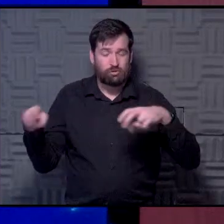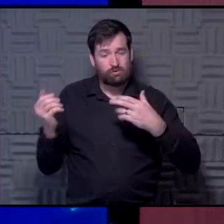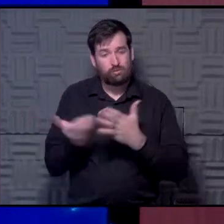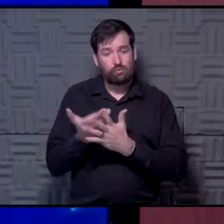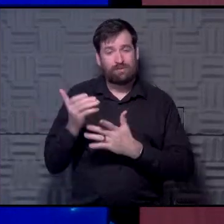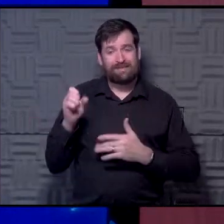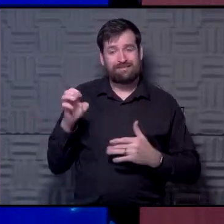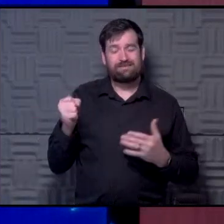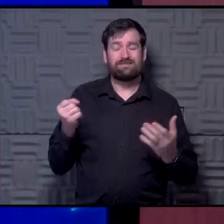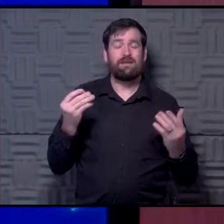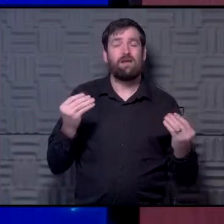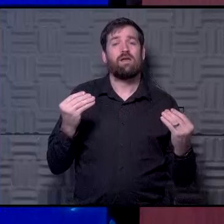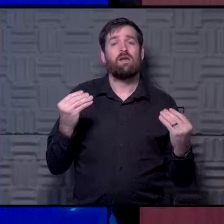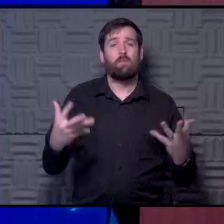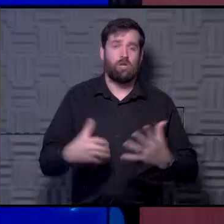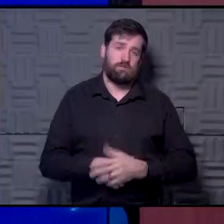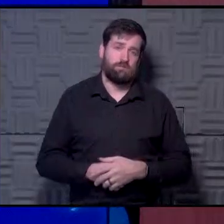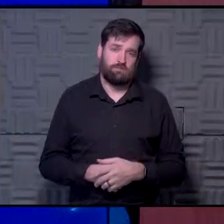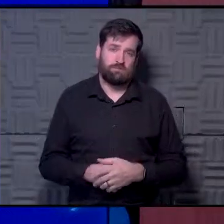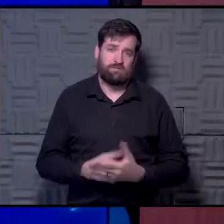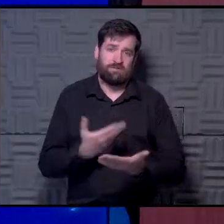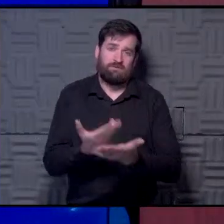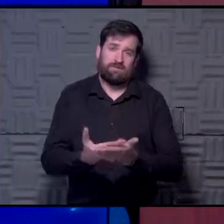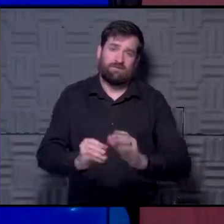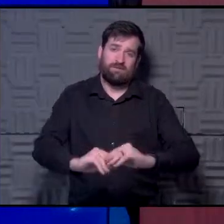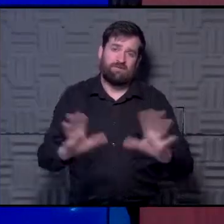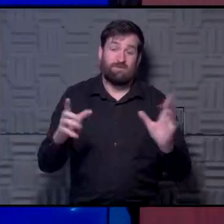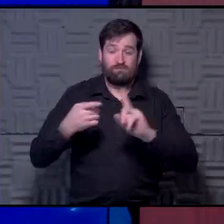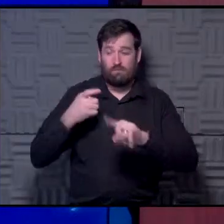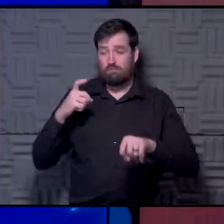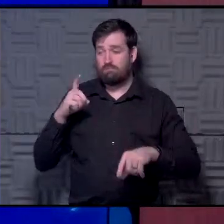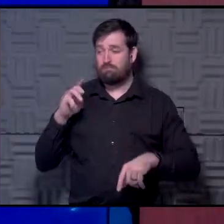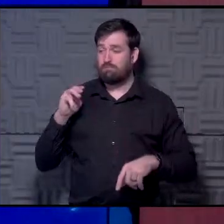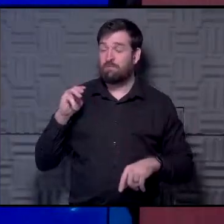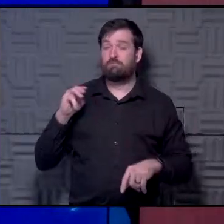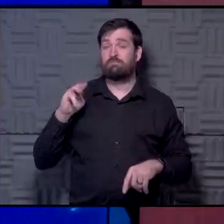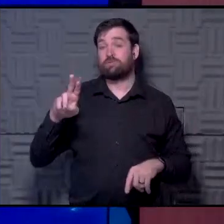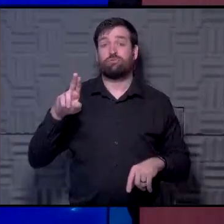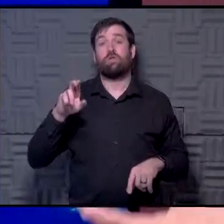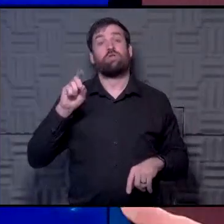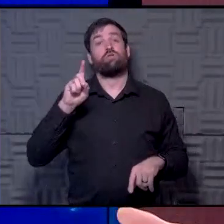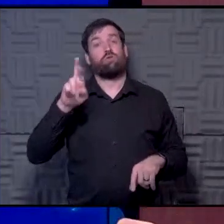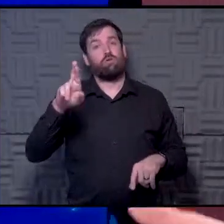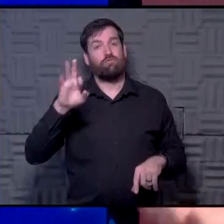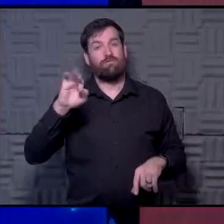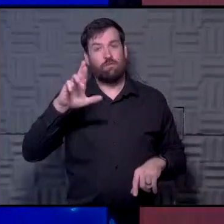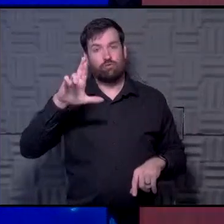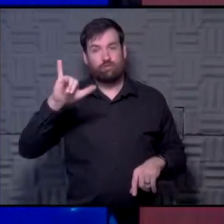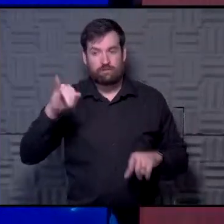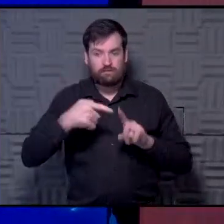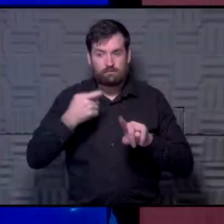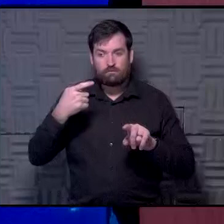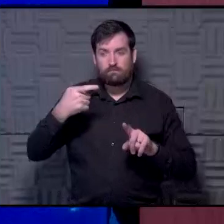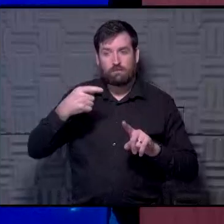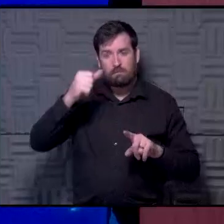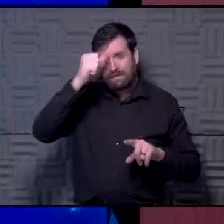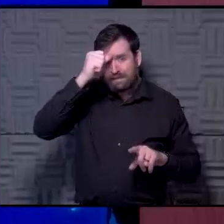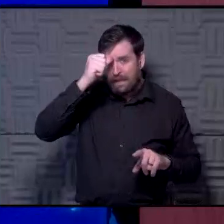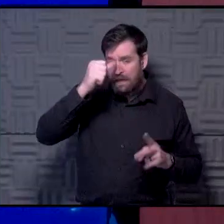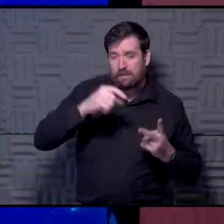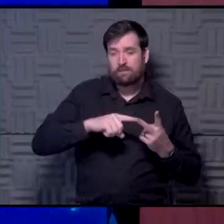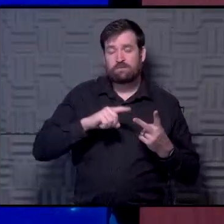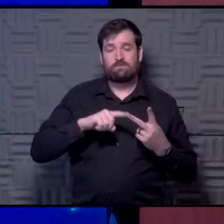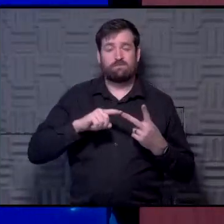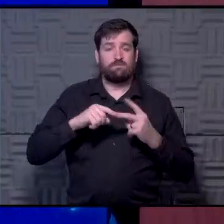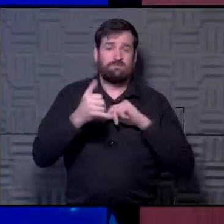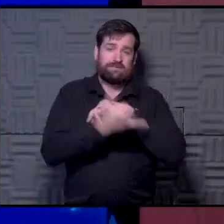mean, come on. The evidence is right here. We've got it from Mr. Fauci, Dr. Fauci. We've got it in India. We've got it in Kansas, where the counties